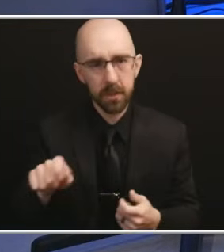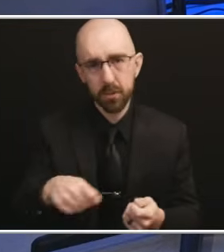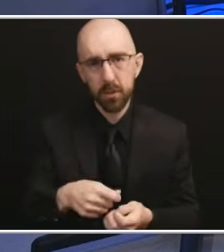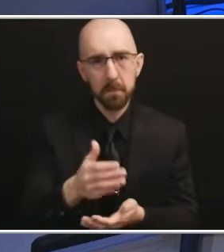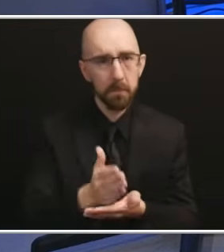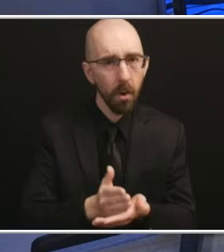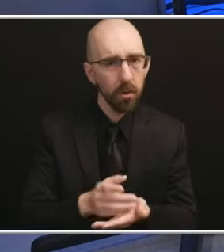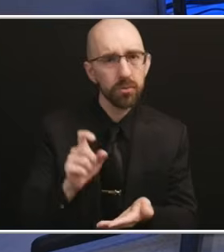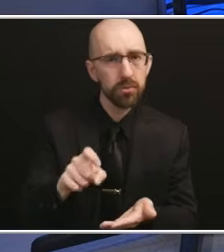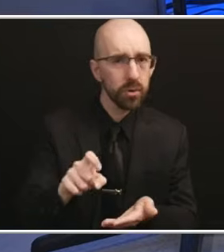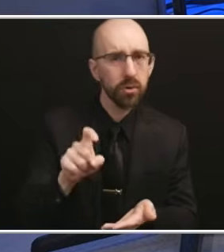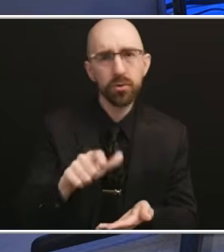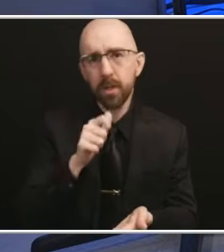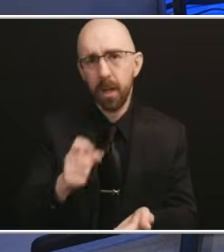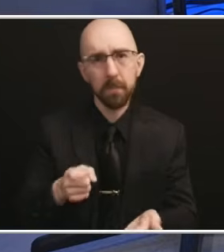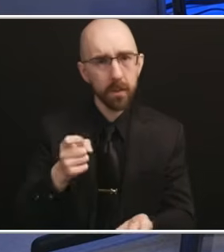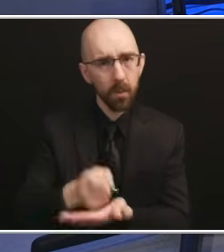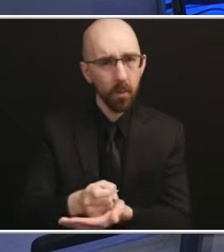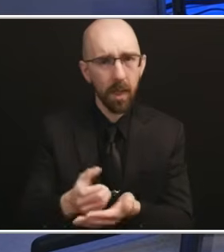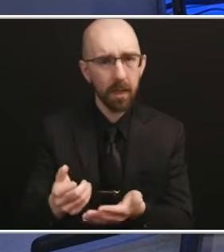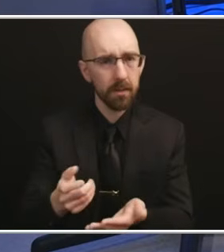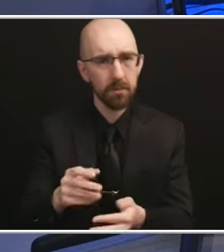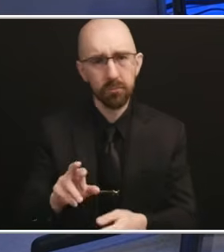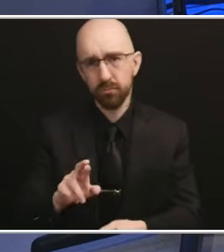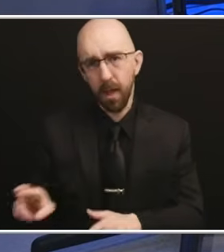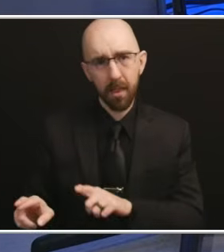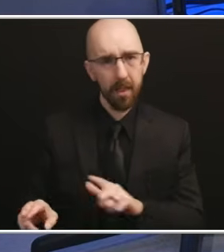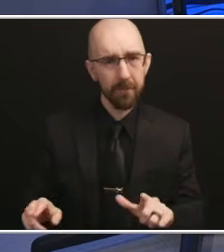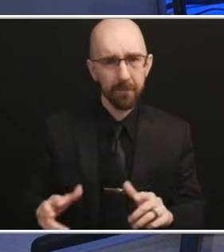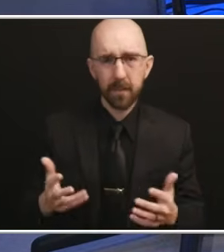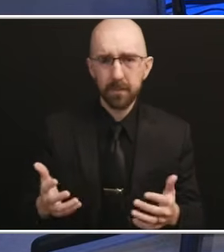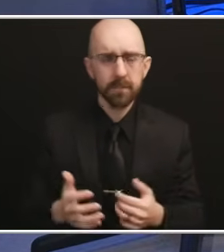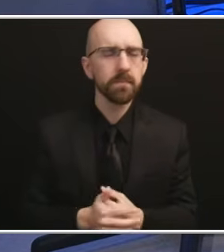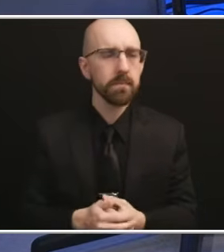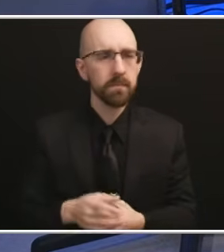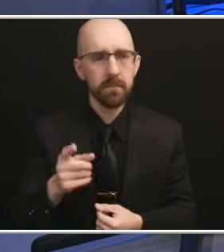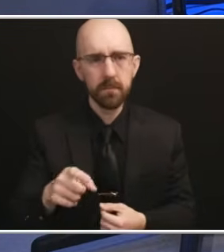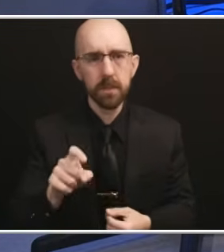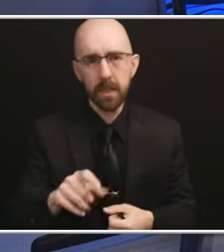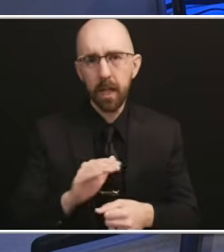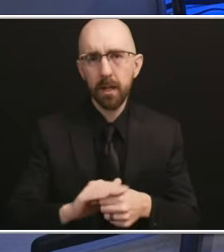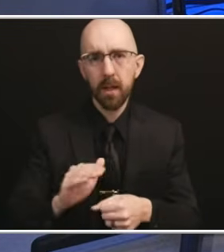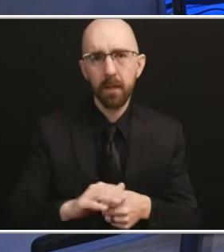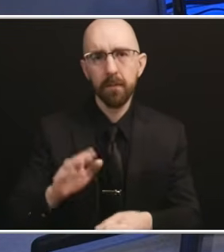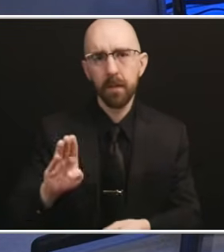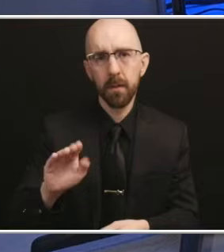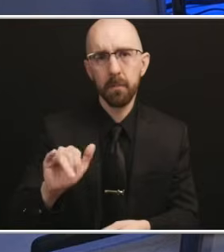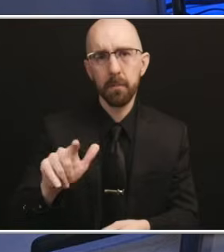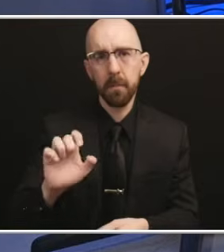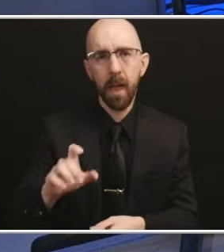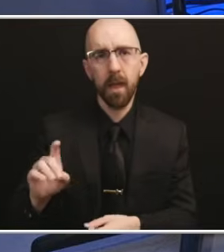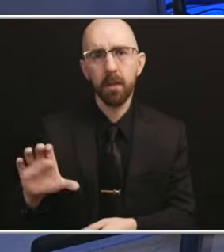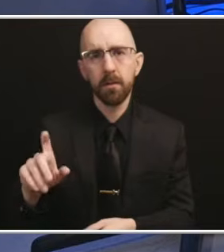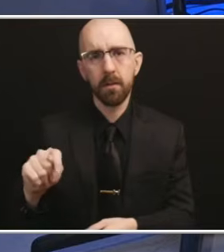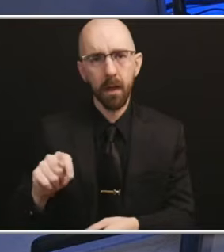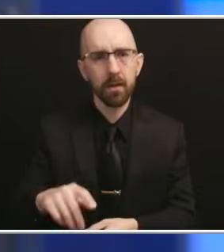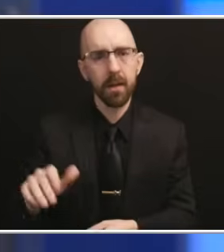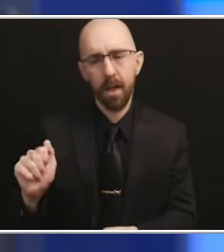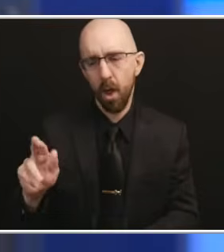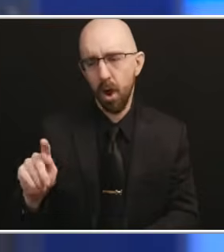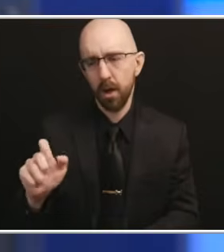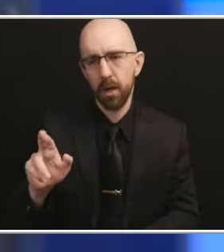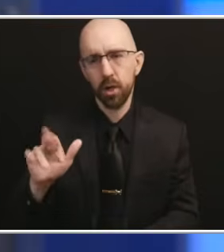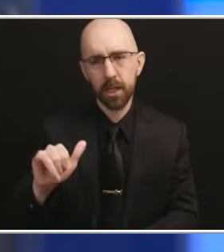not be donated? Yeah. Right or left? You need enough bile duct, you need enough artery, and you need the veins